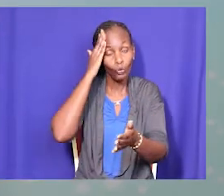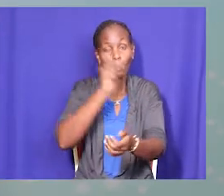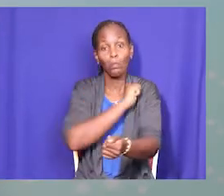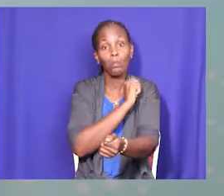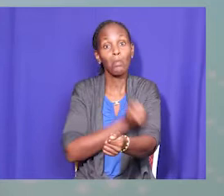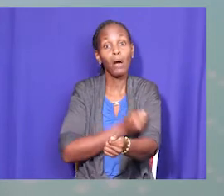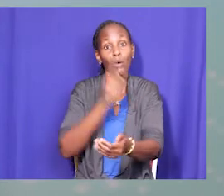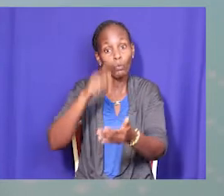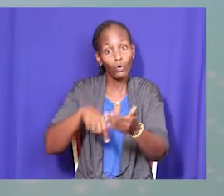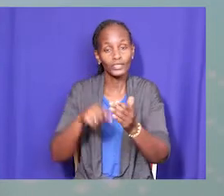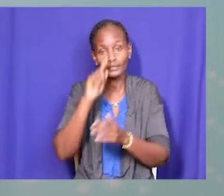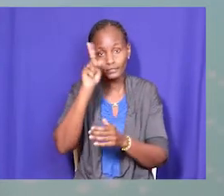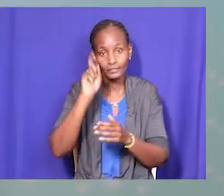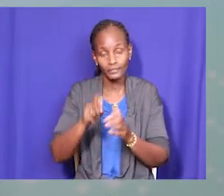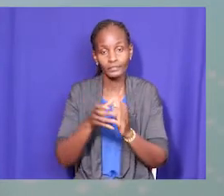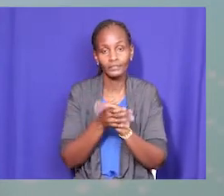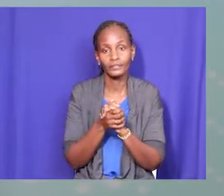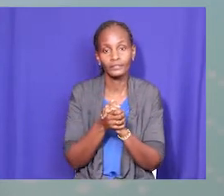is?